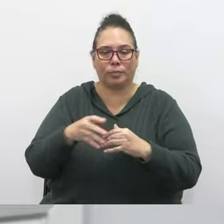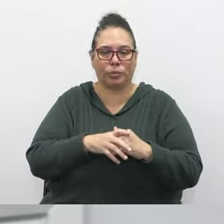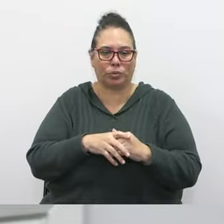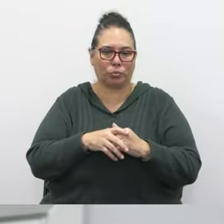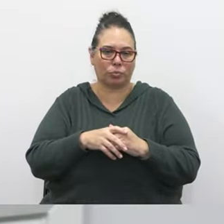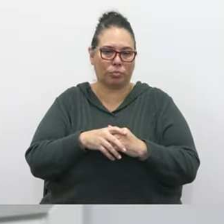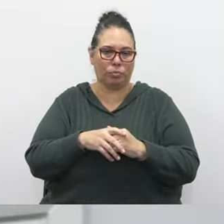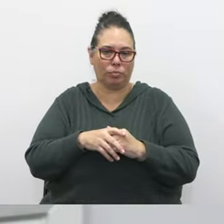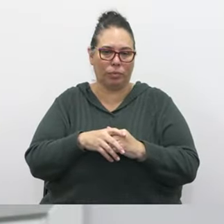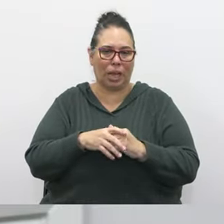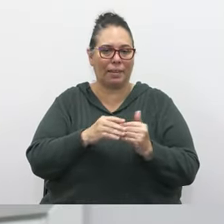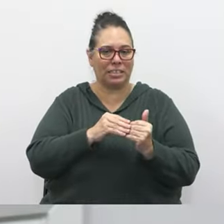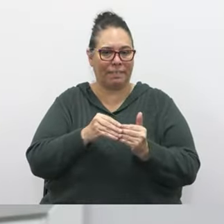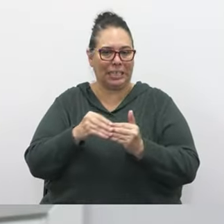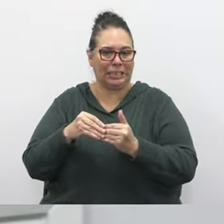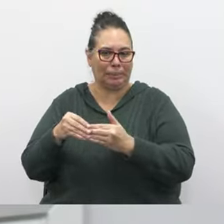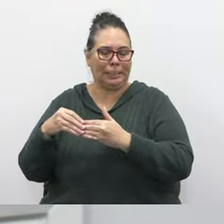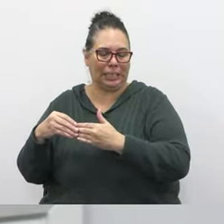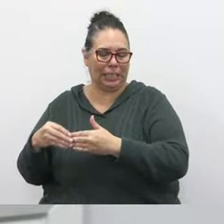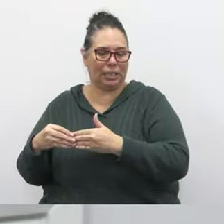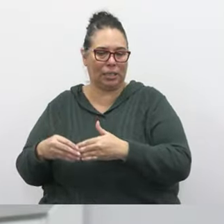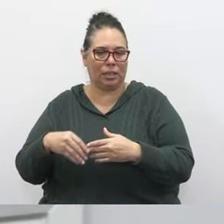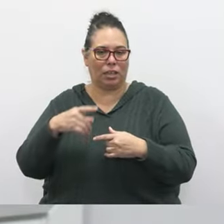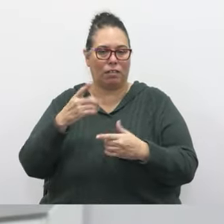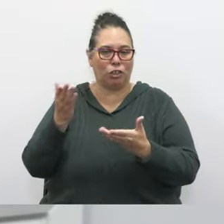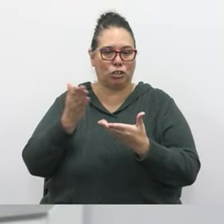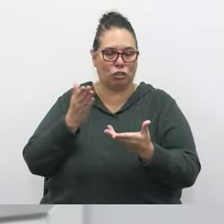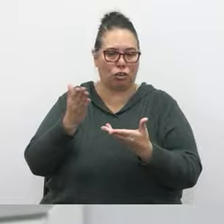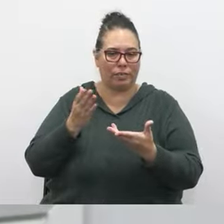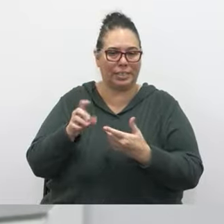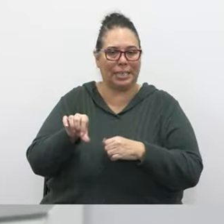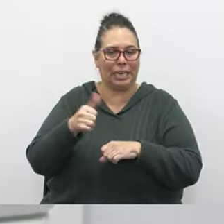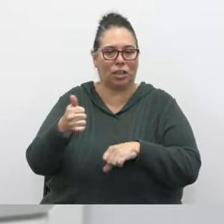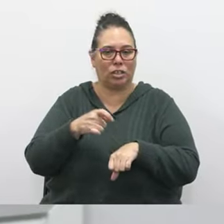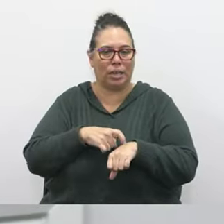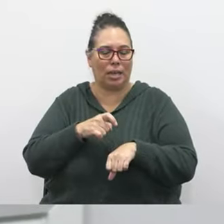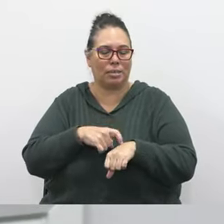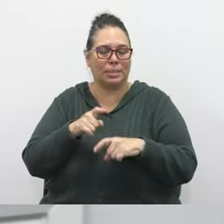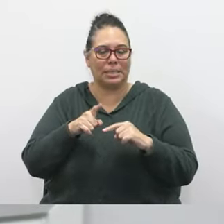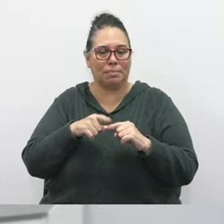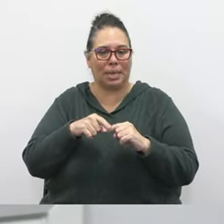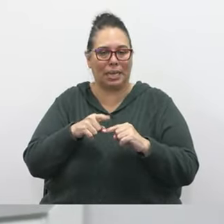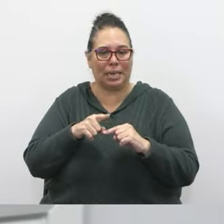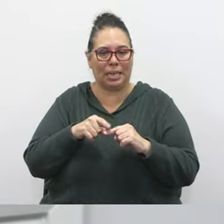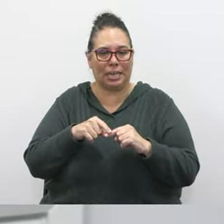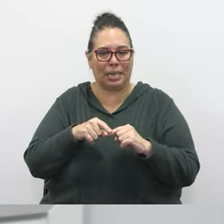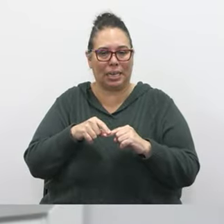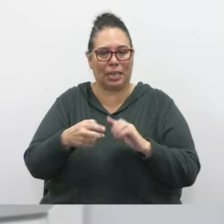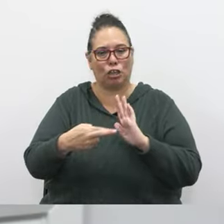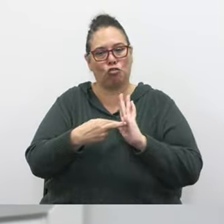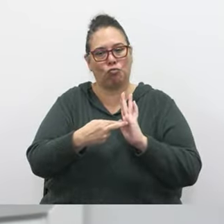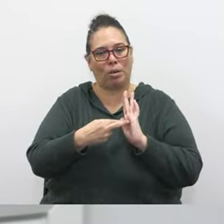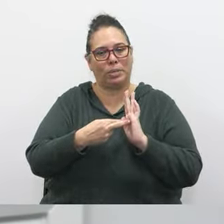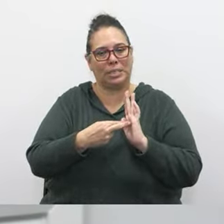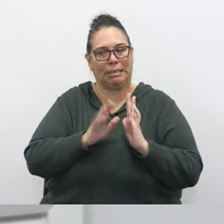make note that there is some flexibility for service at other times, depending on the